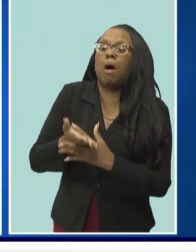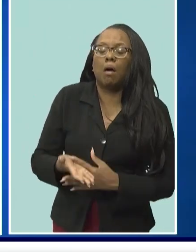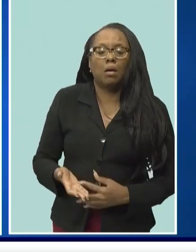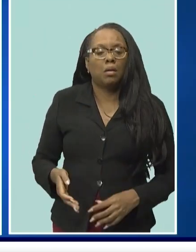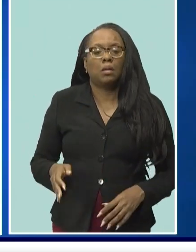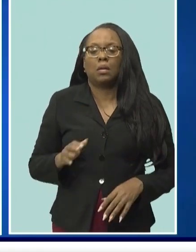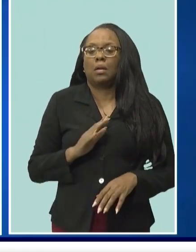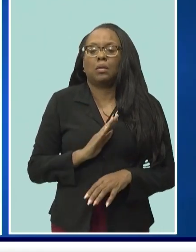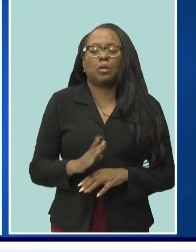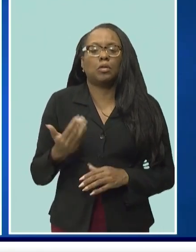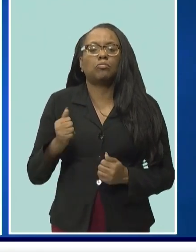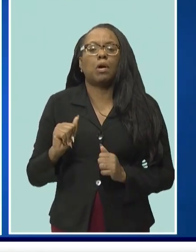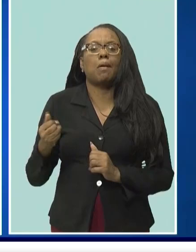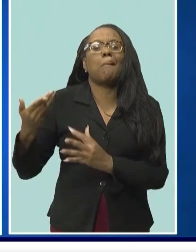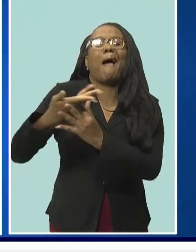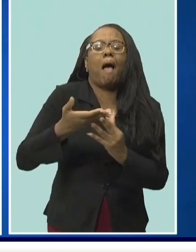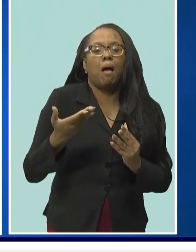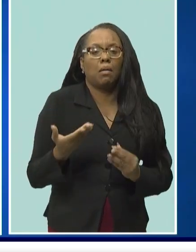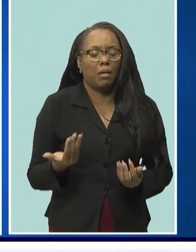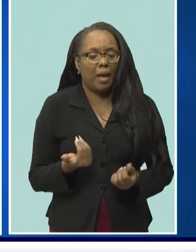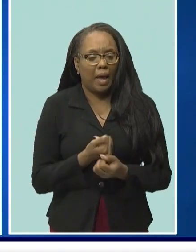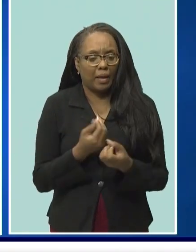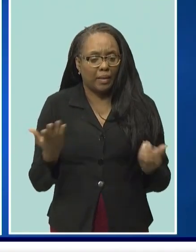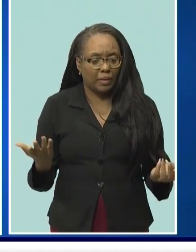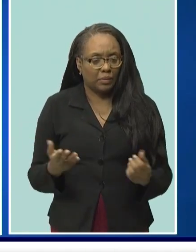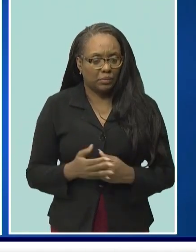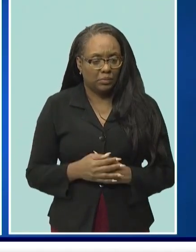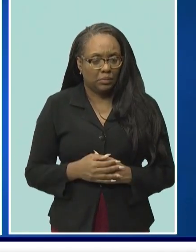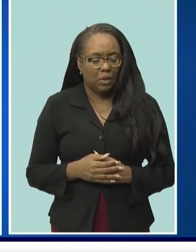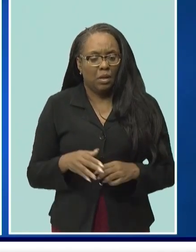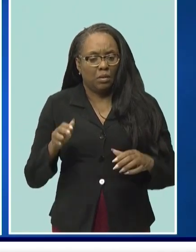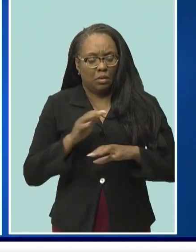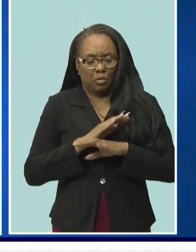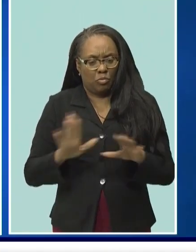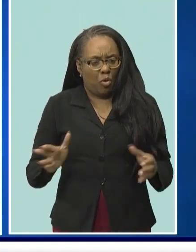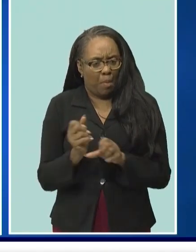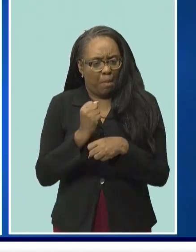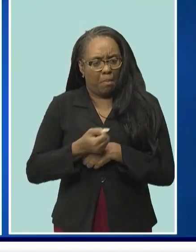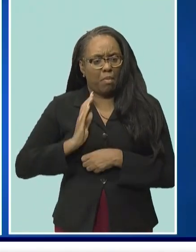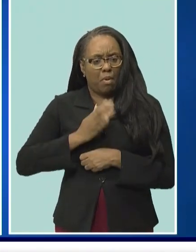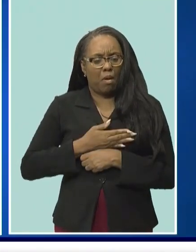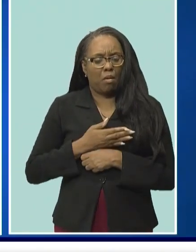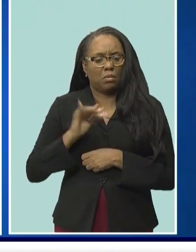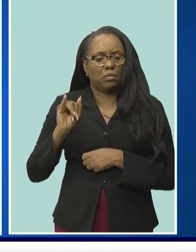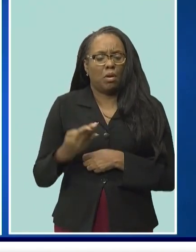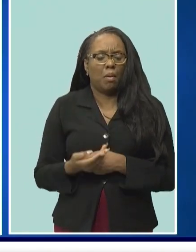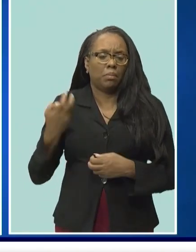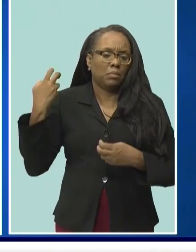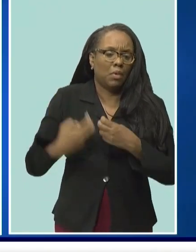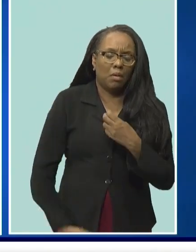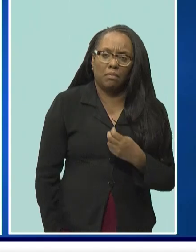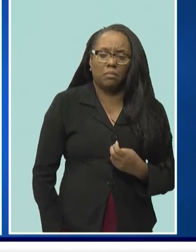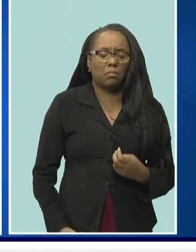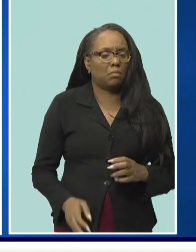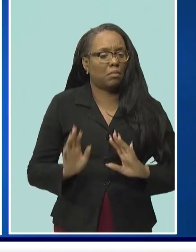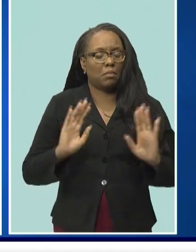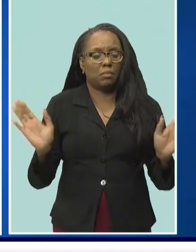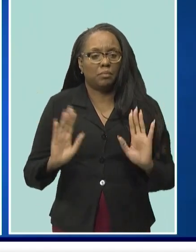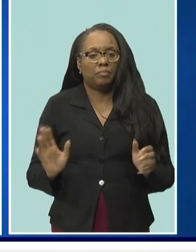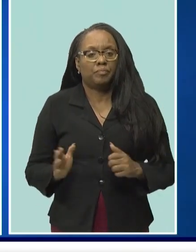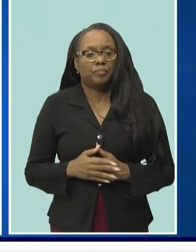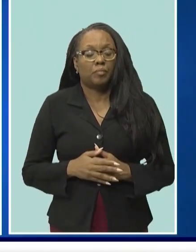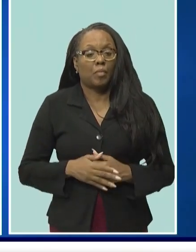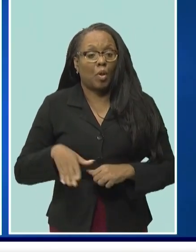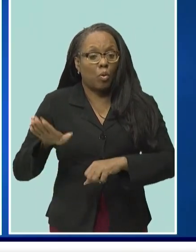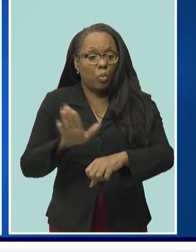not hamper, do not make the job more difficult for the officers than it should be. And has sent a